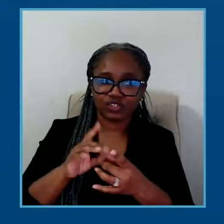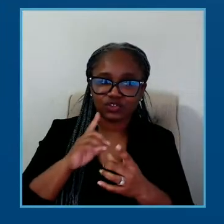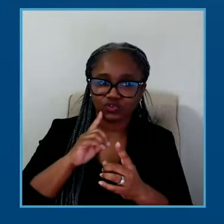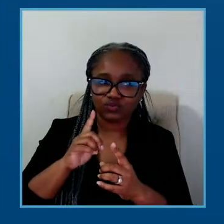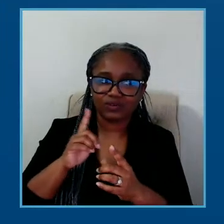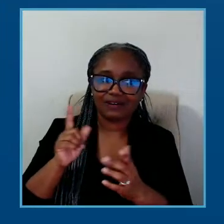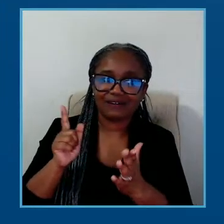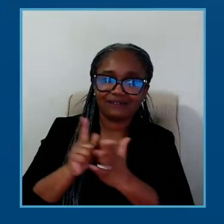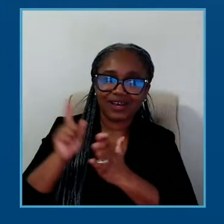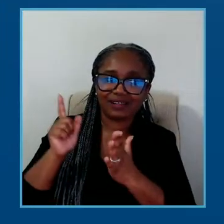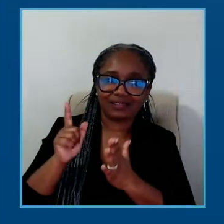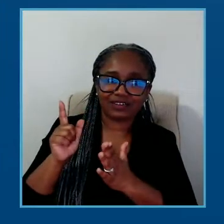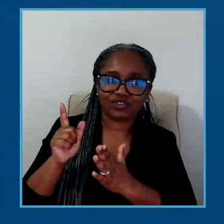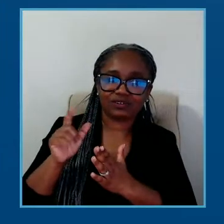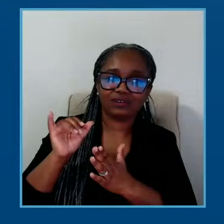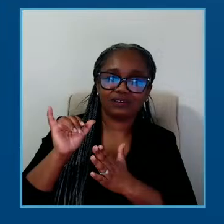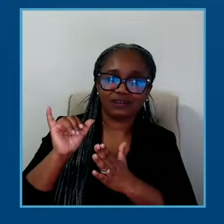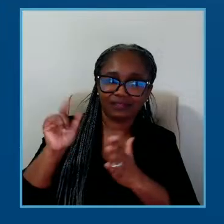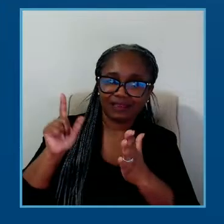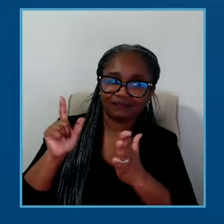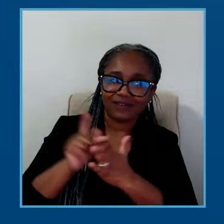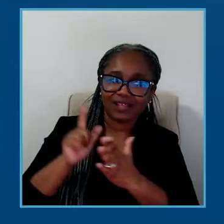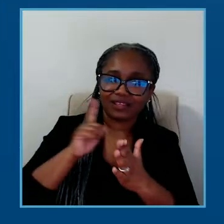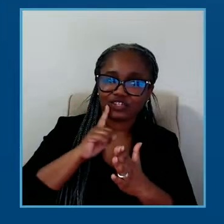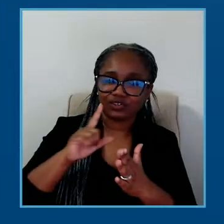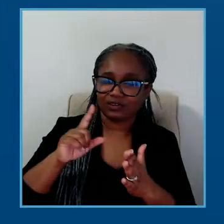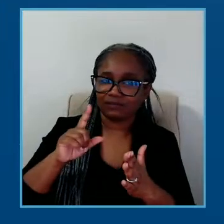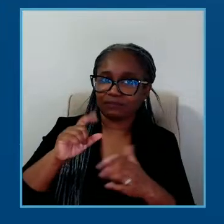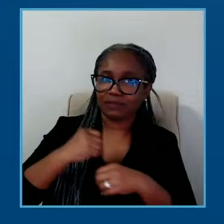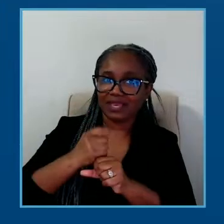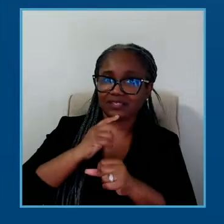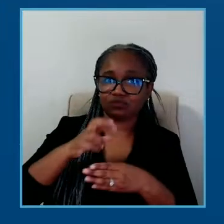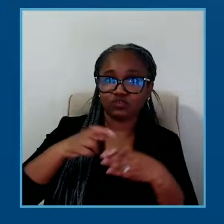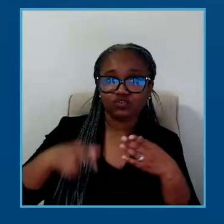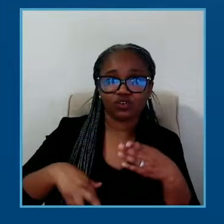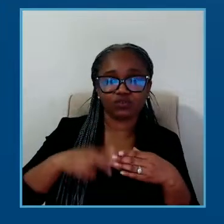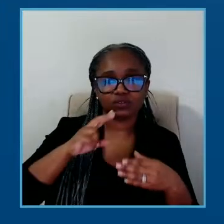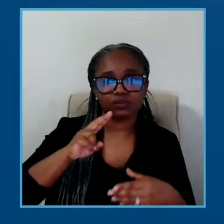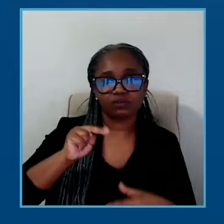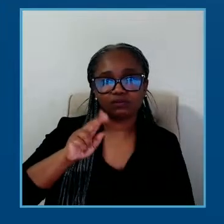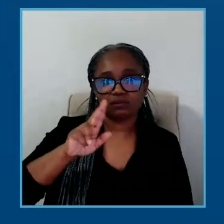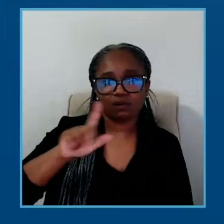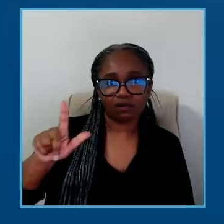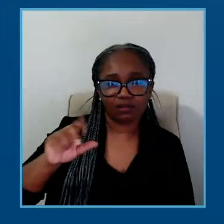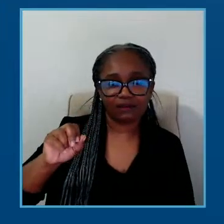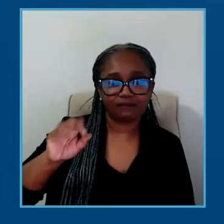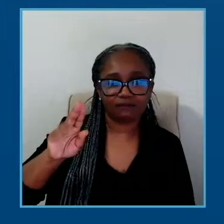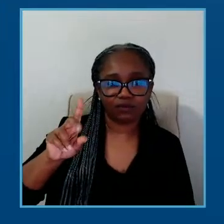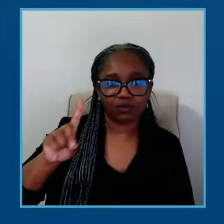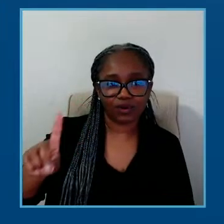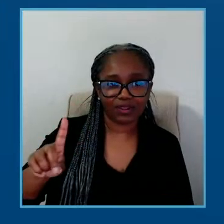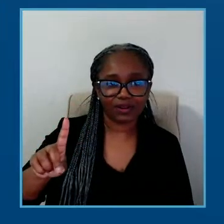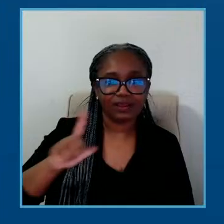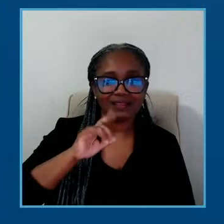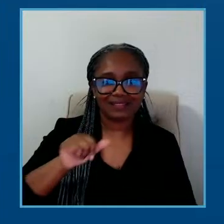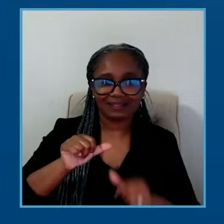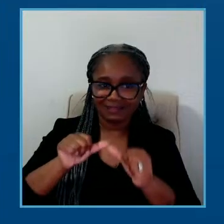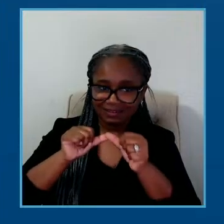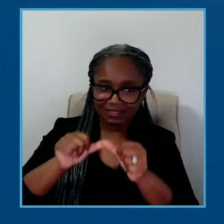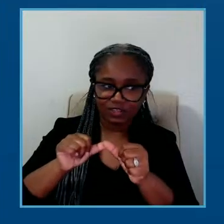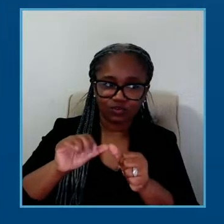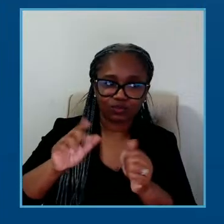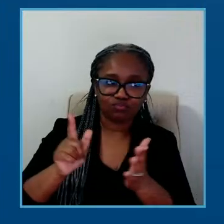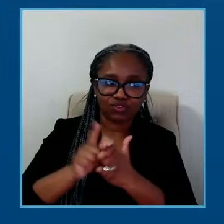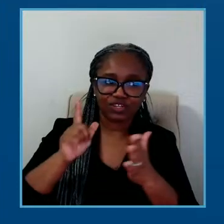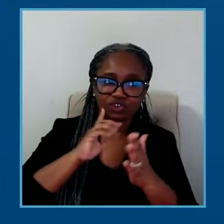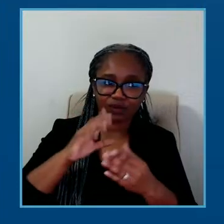continuing breaches are provided, including when any action has been taken in violation of a fundamental principle of parliamentary law, and when any action has